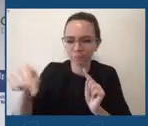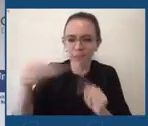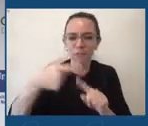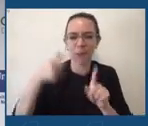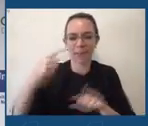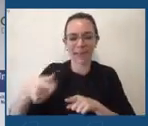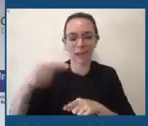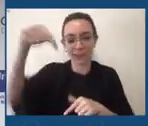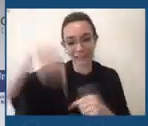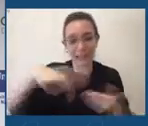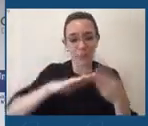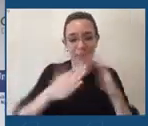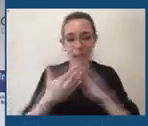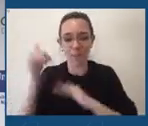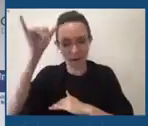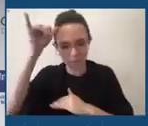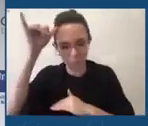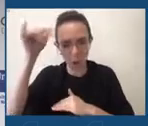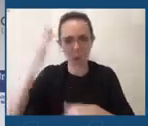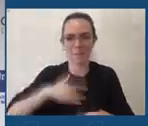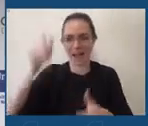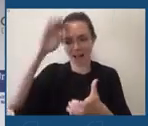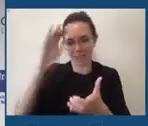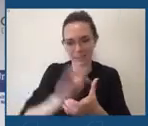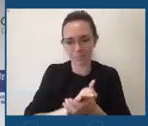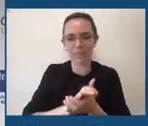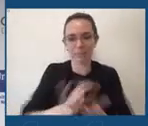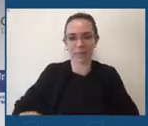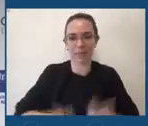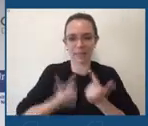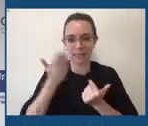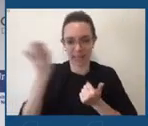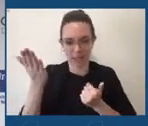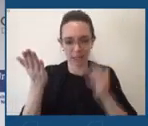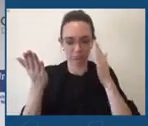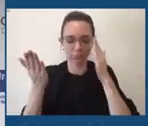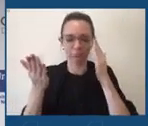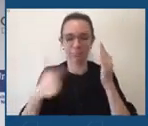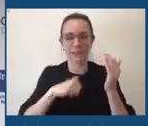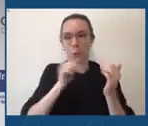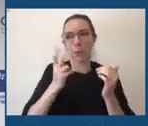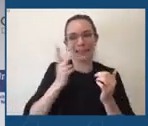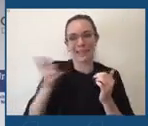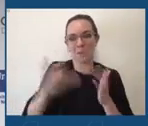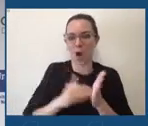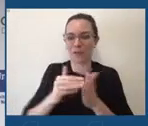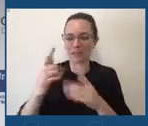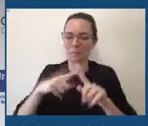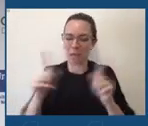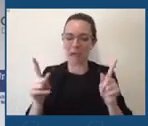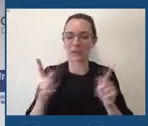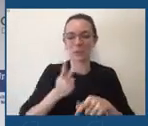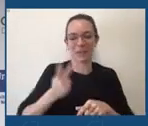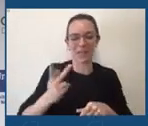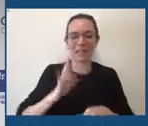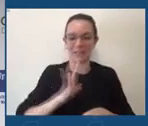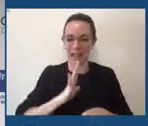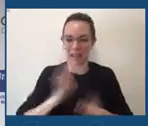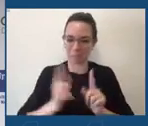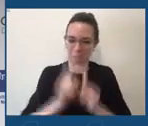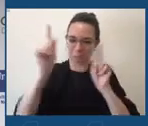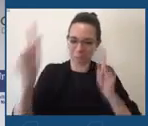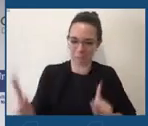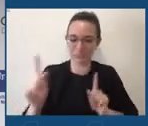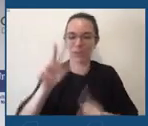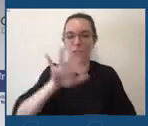My husband lives there. I don't see him as much, but he's good with that. We're okay. We're okay. It's been 38 years. We've been